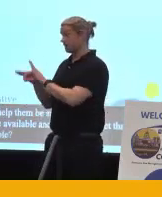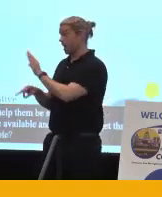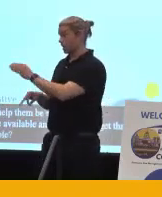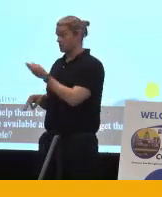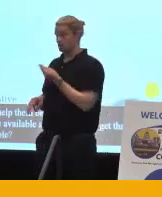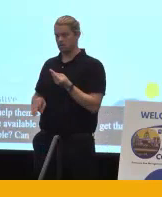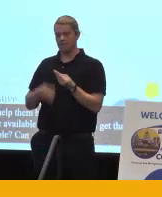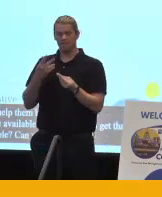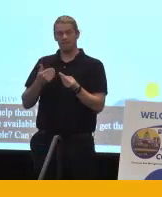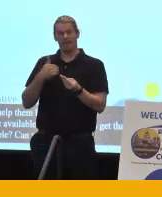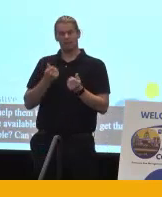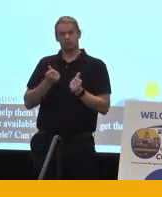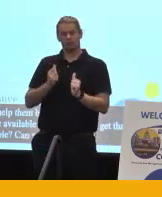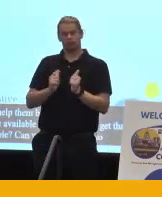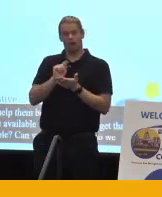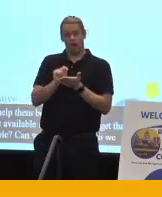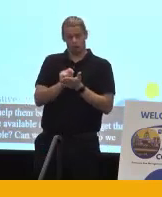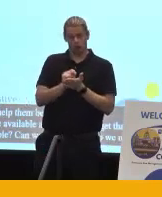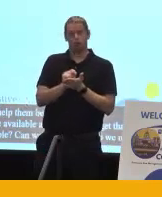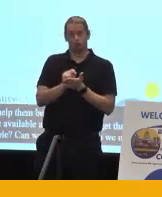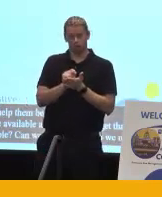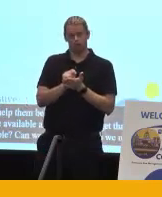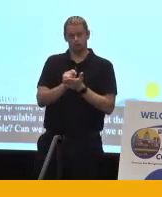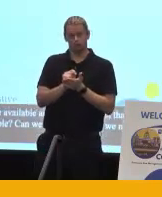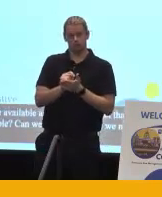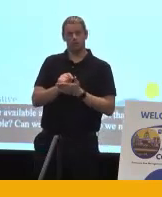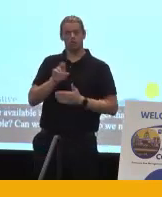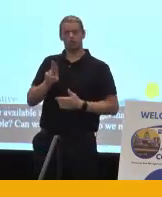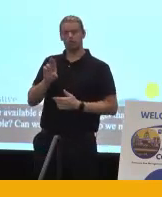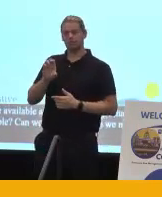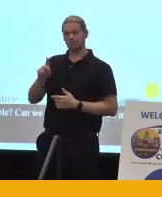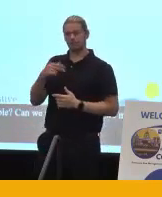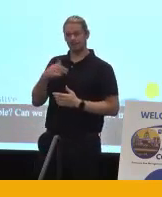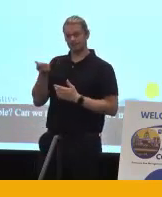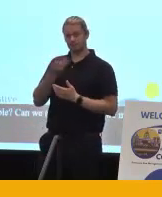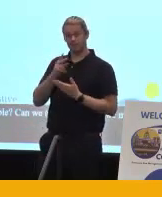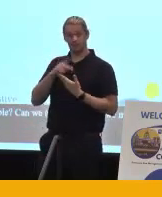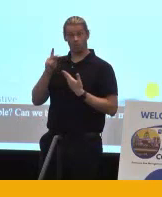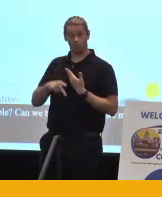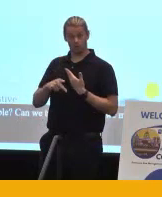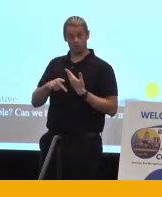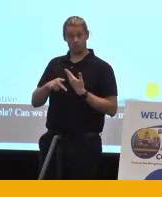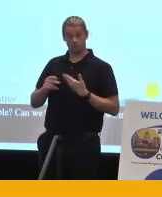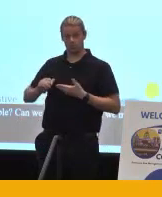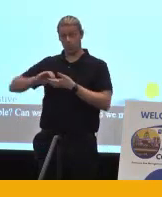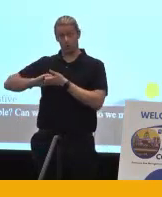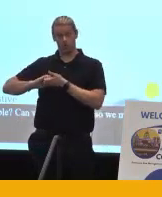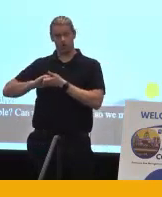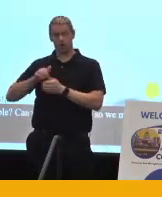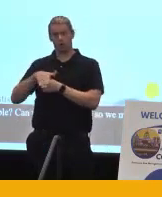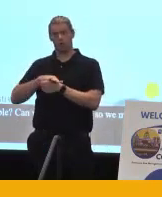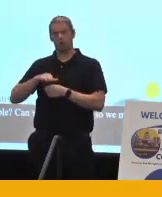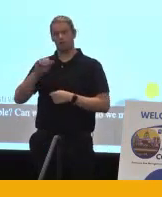the right match? So there are programs that UCP is affiliated with. We are the local ATRC. As I